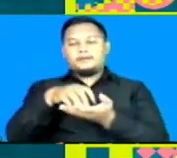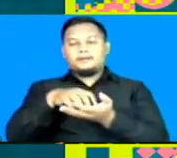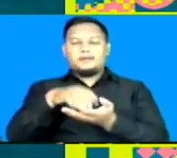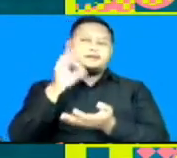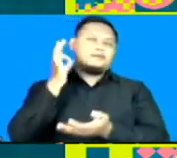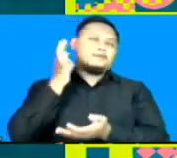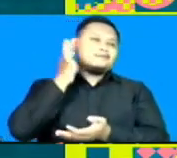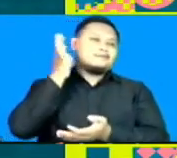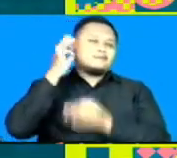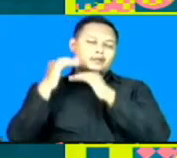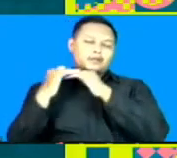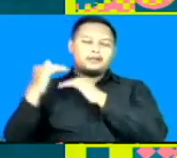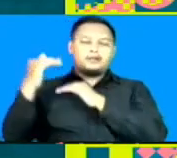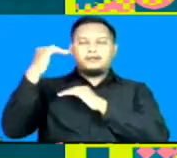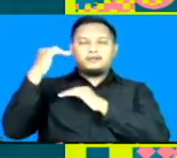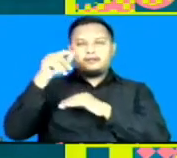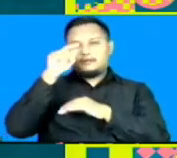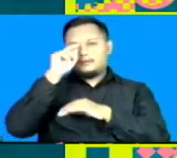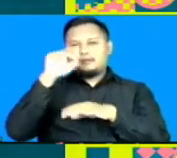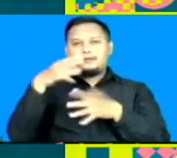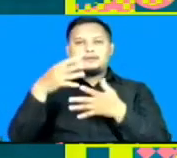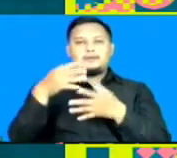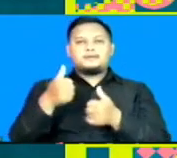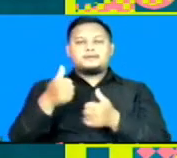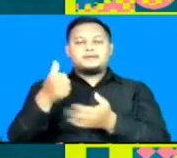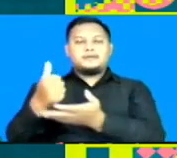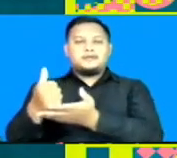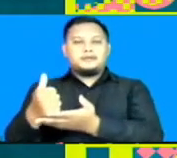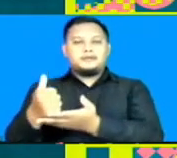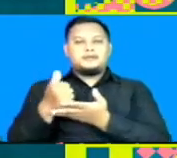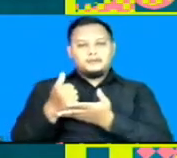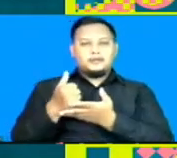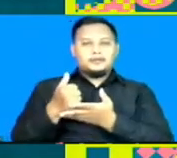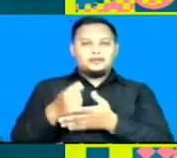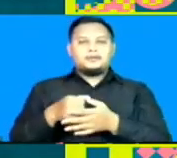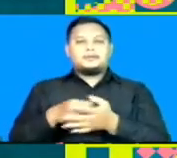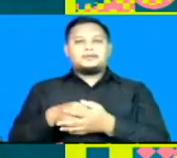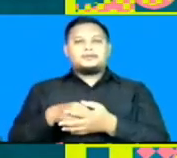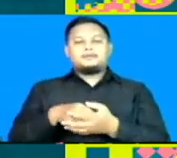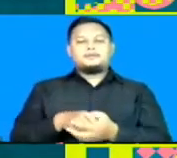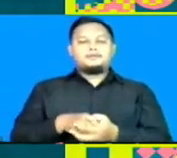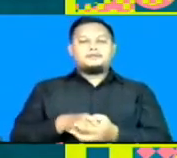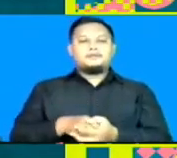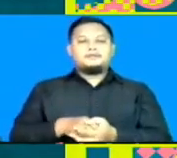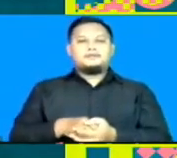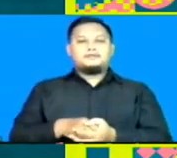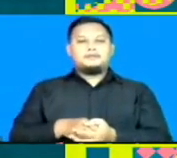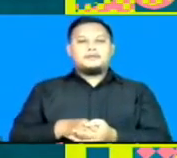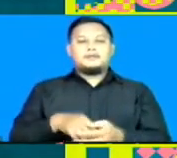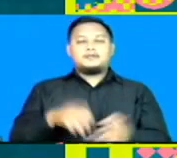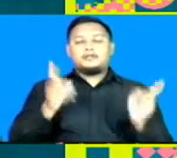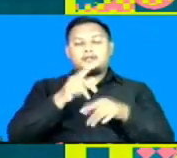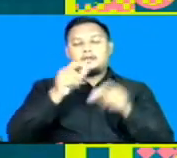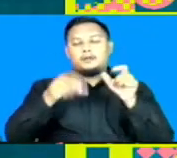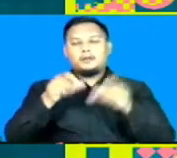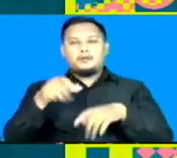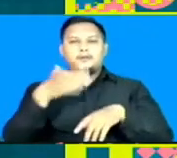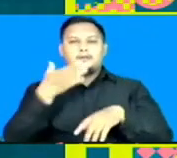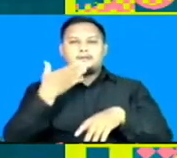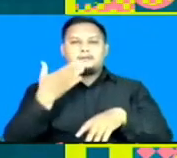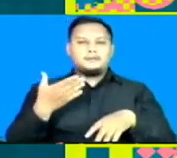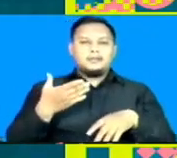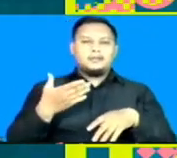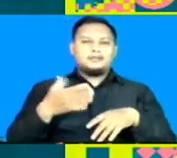risky fields. So the people who work in less risky support the people who work in